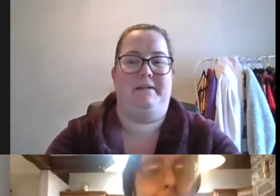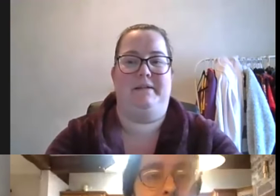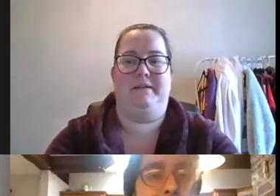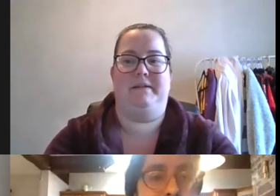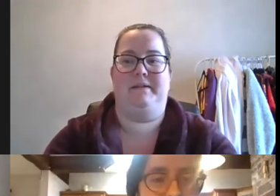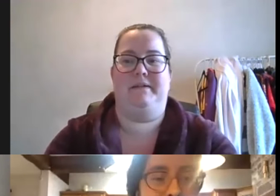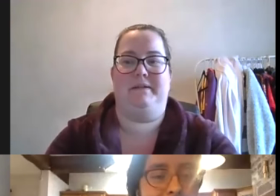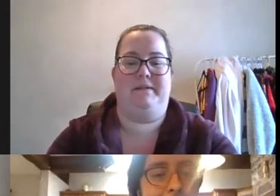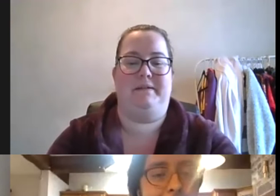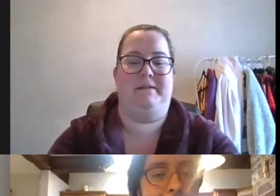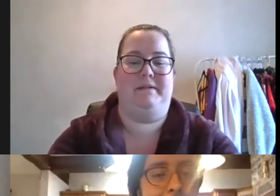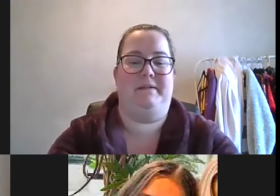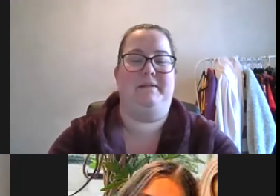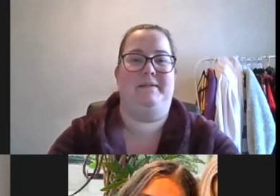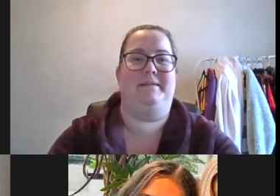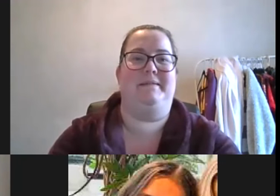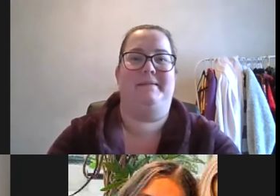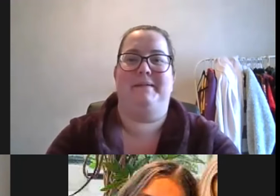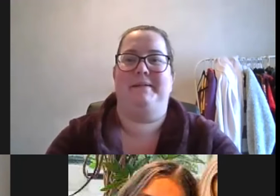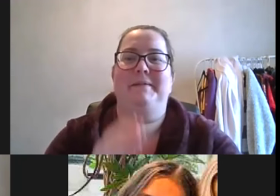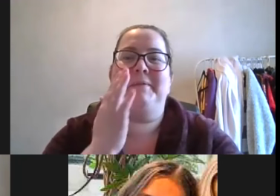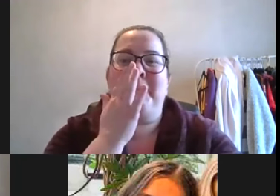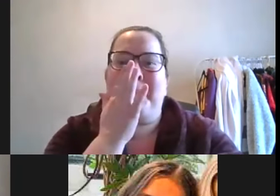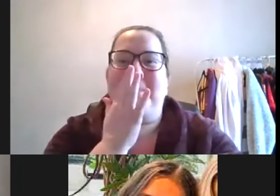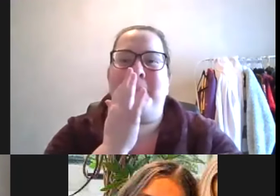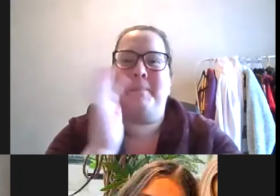Will do. Thanks. Bye. Cheers.